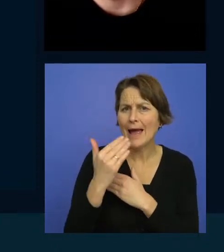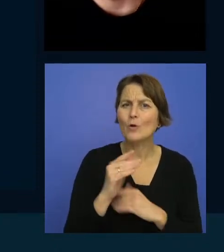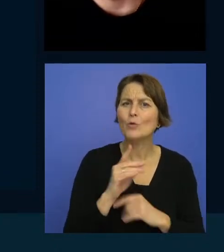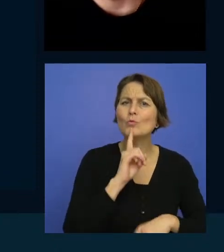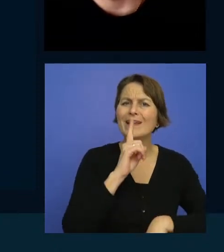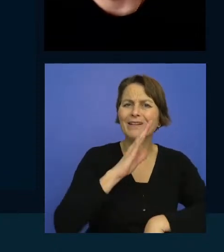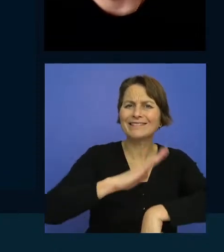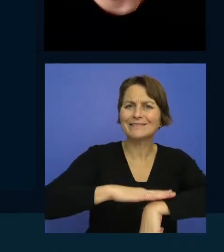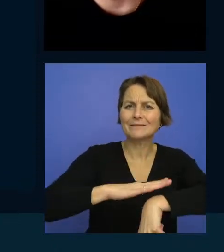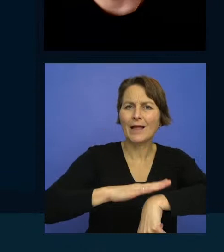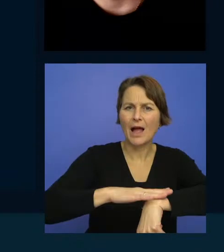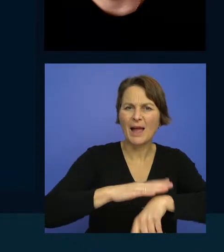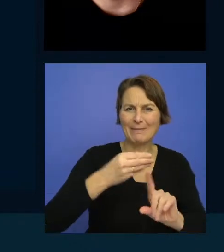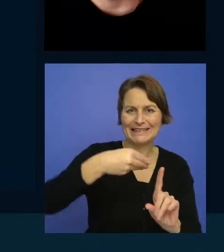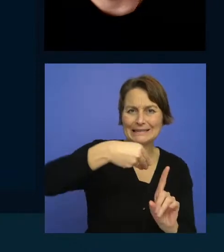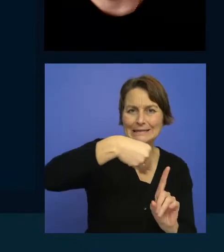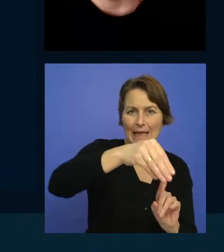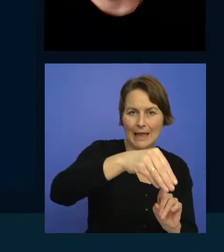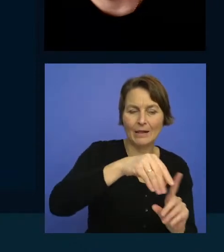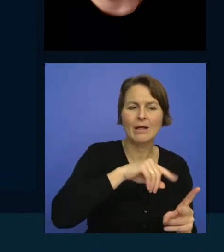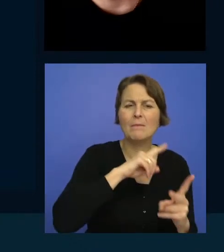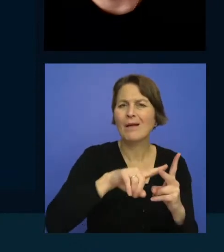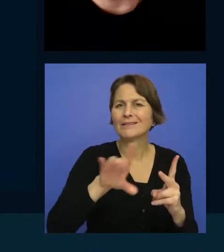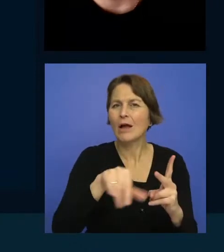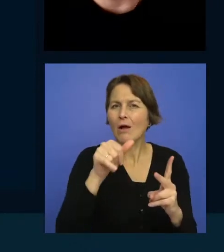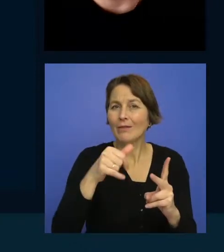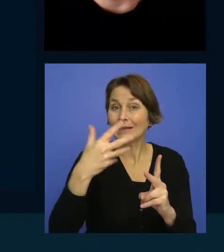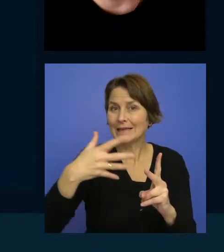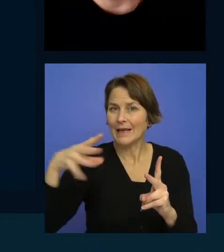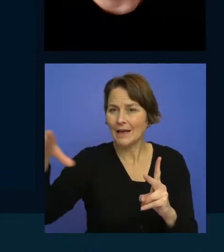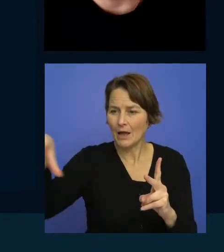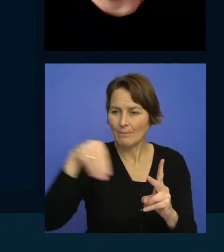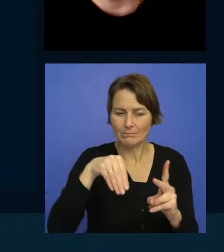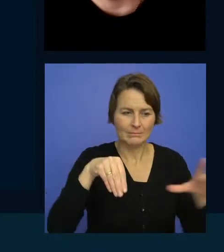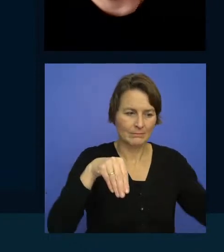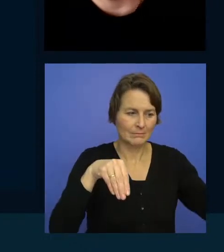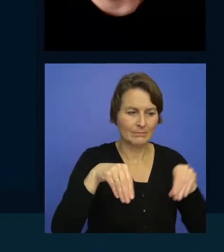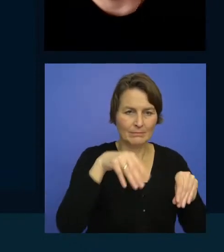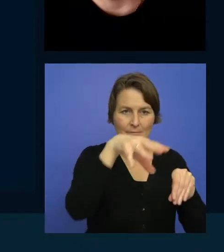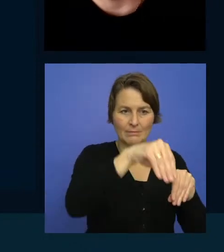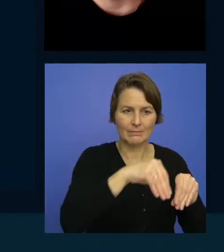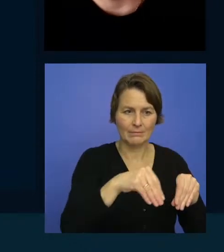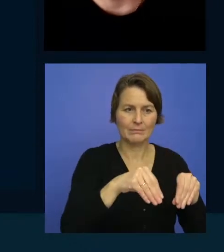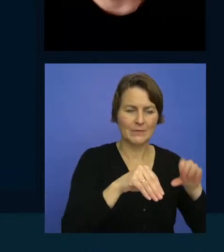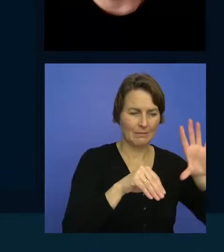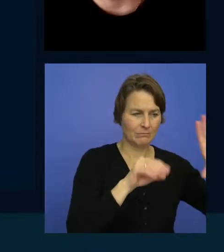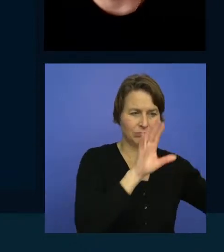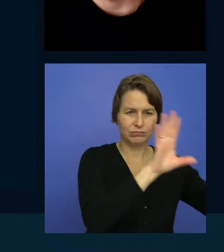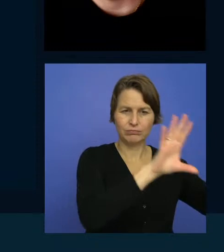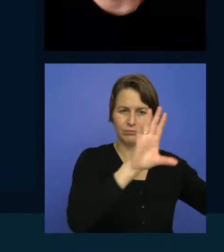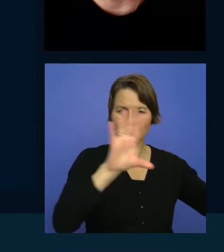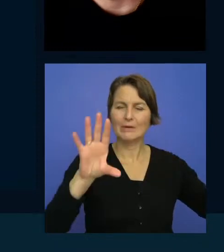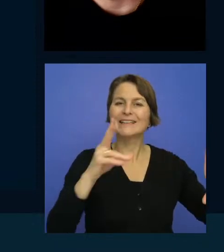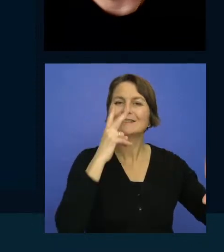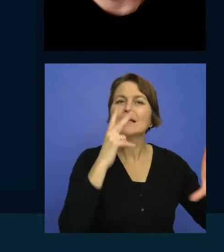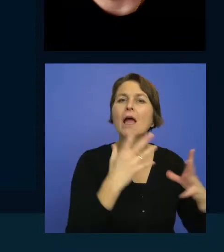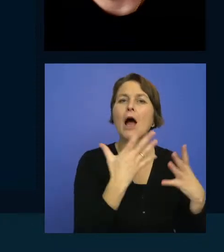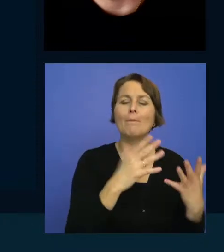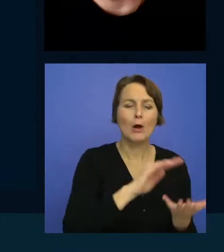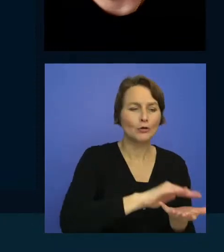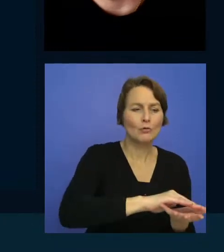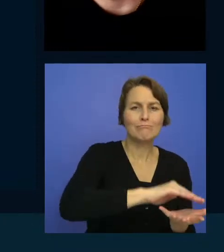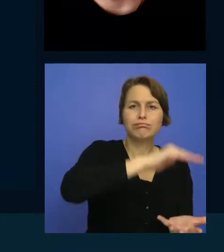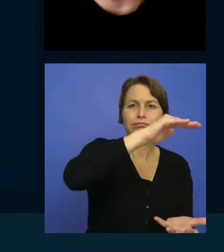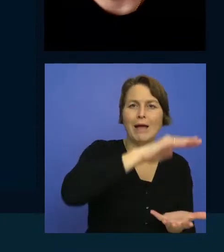other operational data, she can more accurately predict product inventory requirements. Since